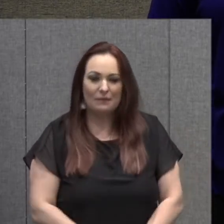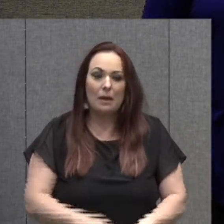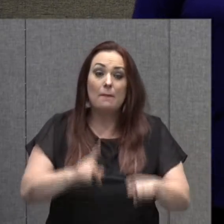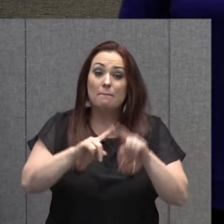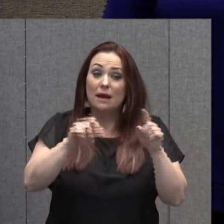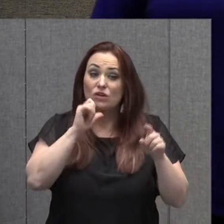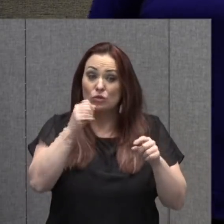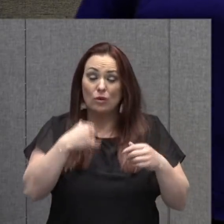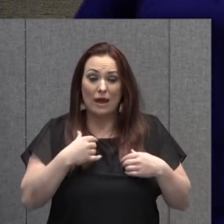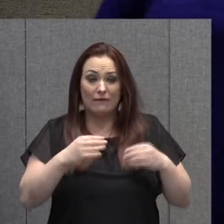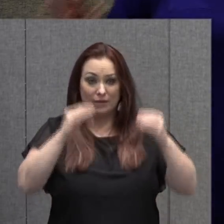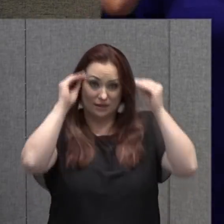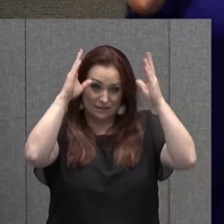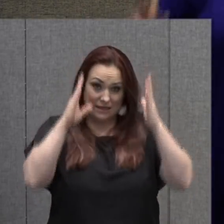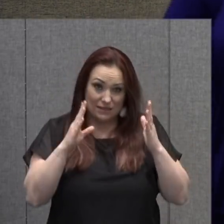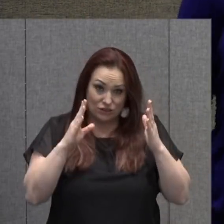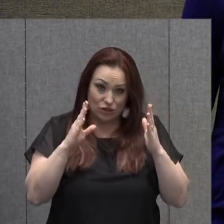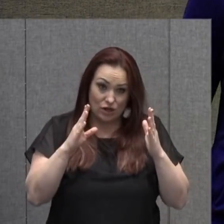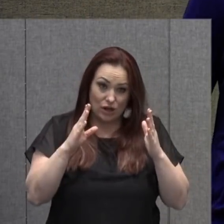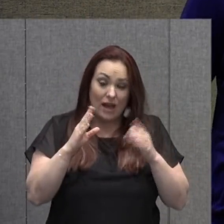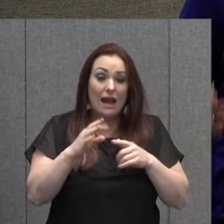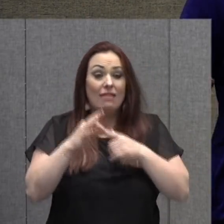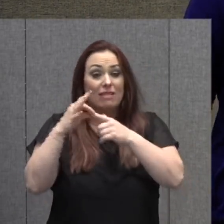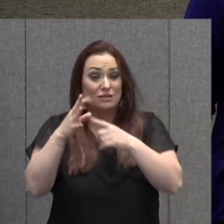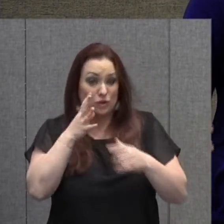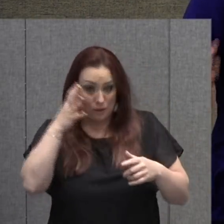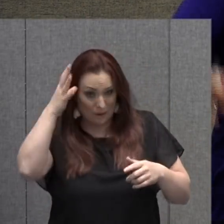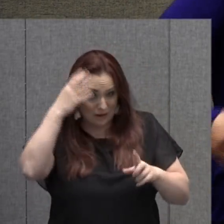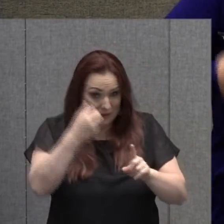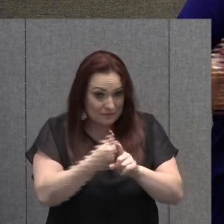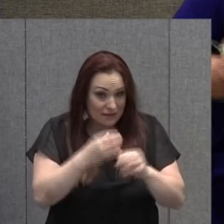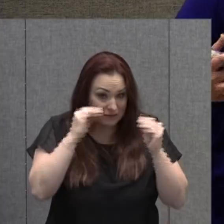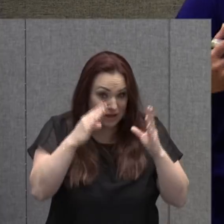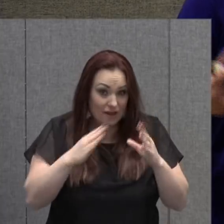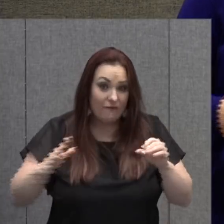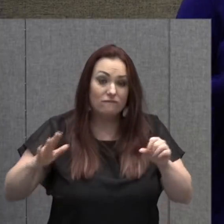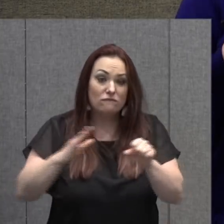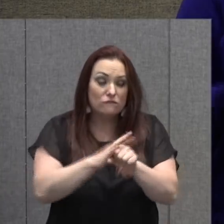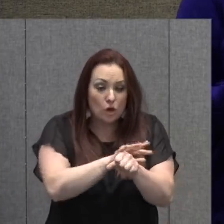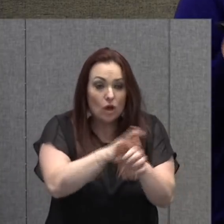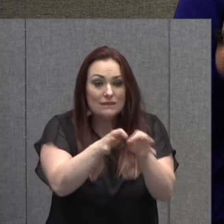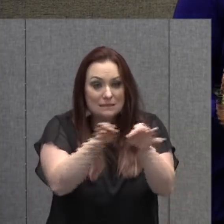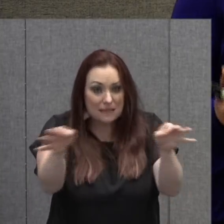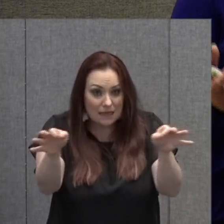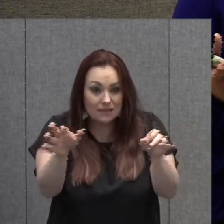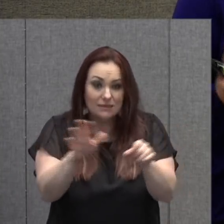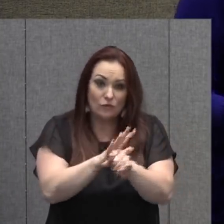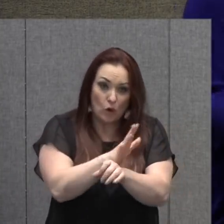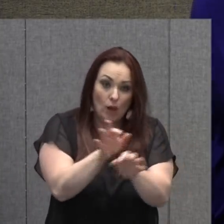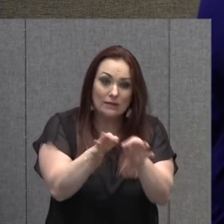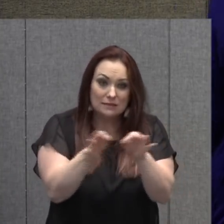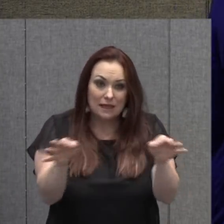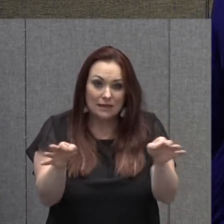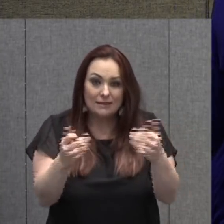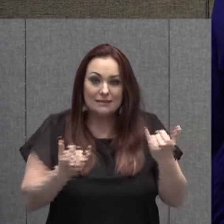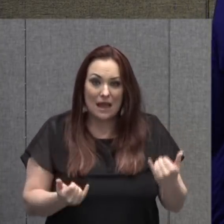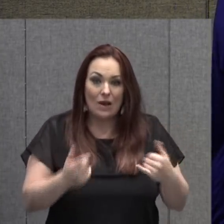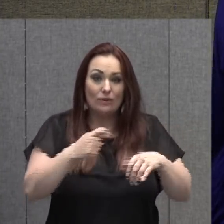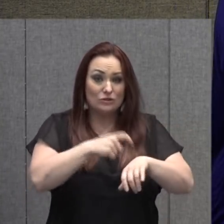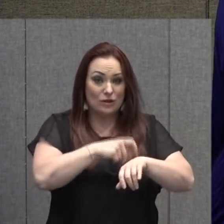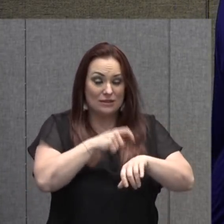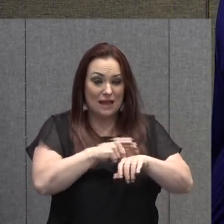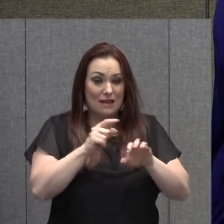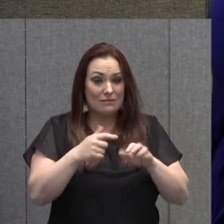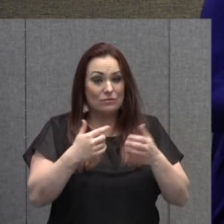don't have a teacher, unless that's that your case, at home standing over saying full, complete sentences. This is your time to take what I'm showing